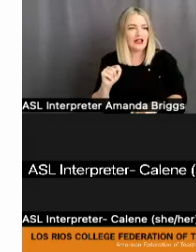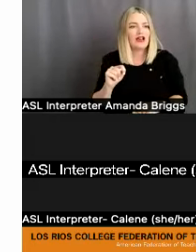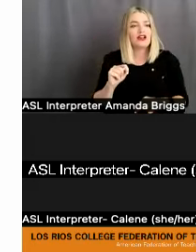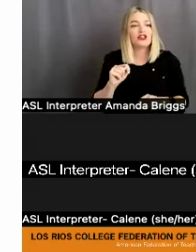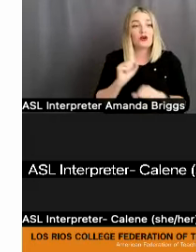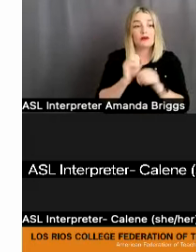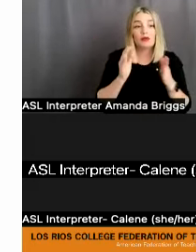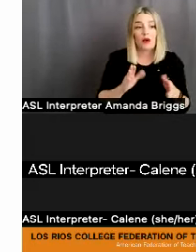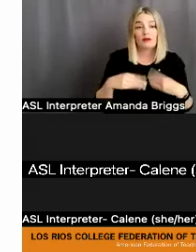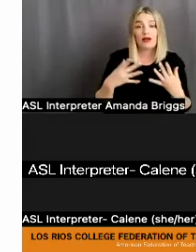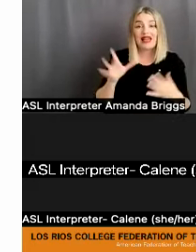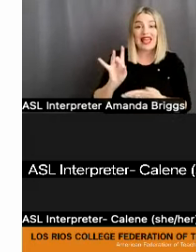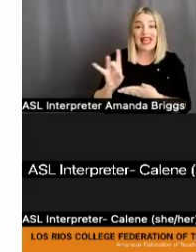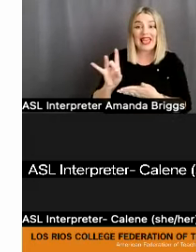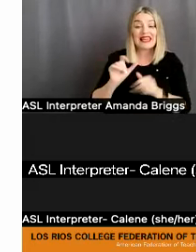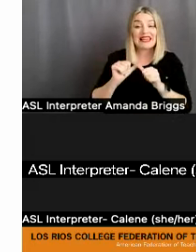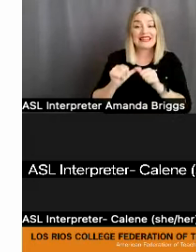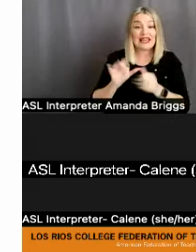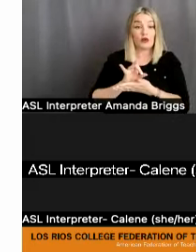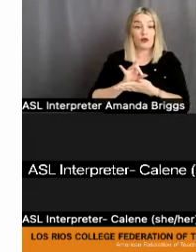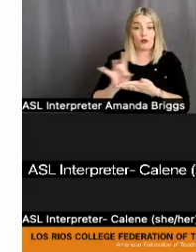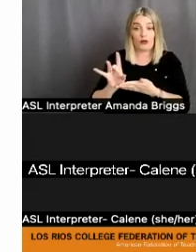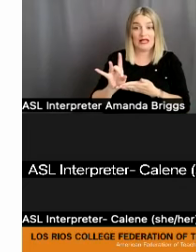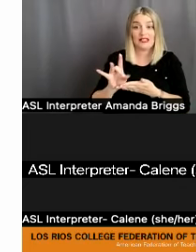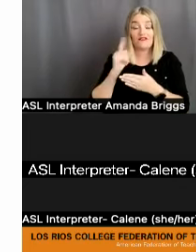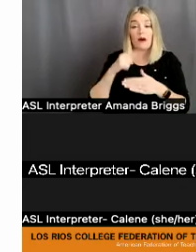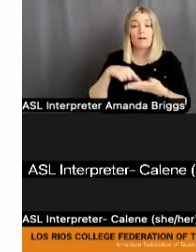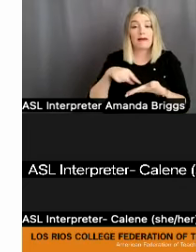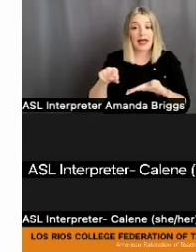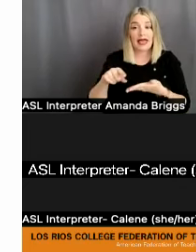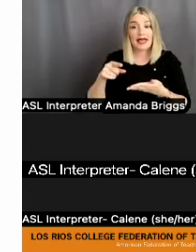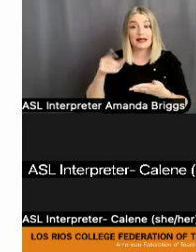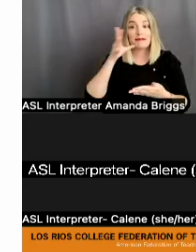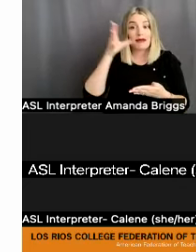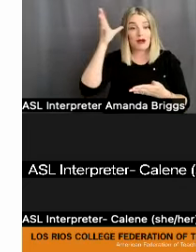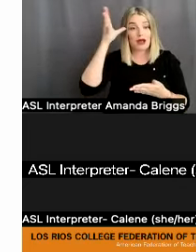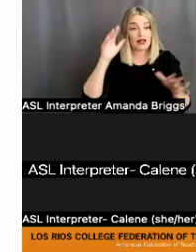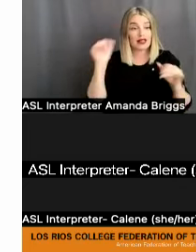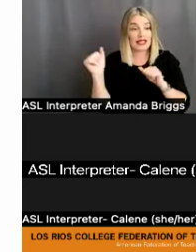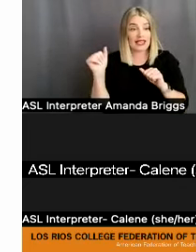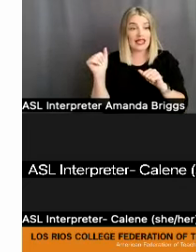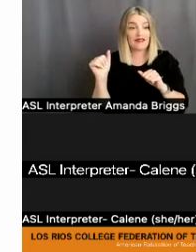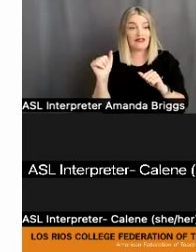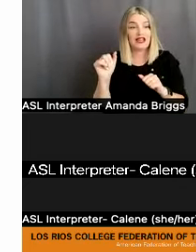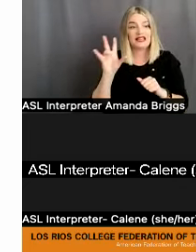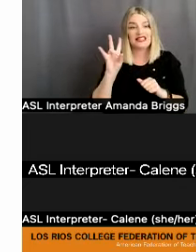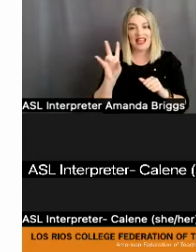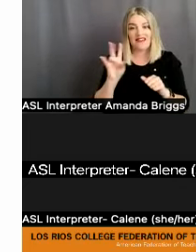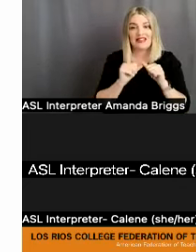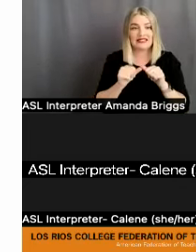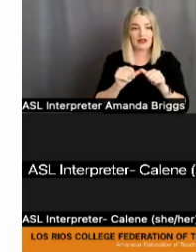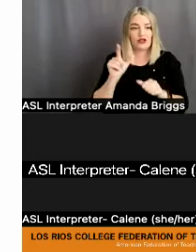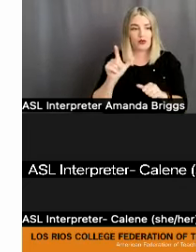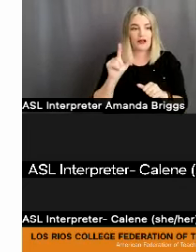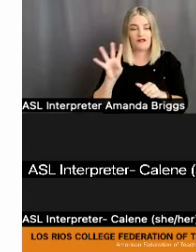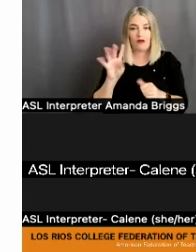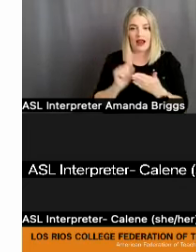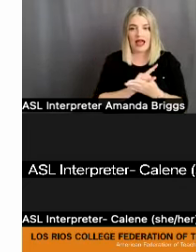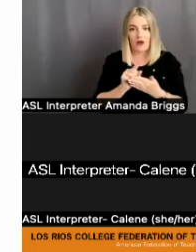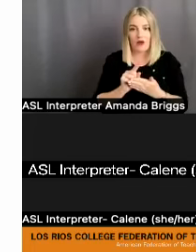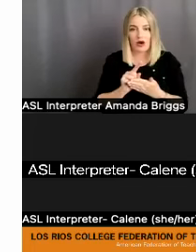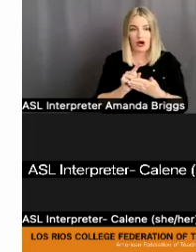granted 8 consecutive weeks of paid parental leave. A week means 7 consecutive 24-hour periods. The leave is not deducted